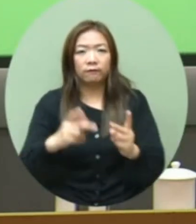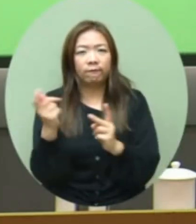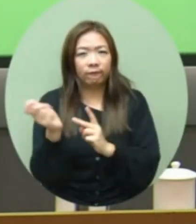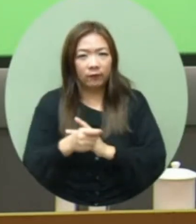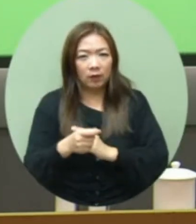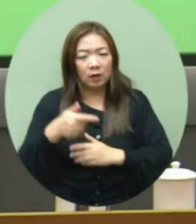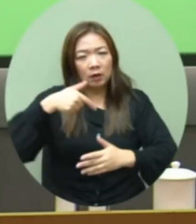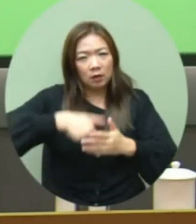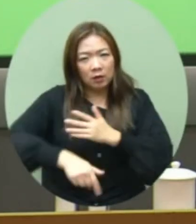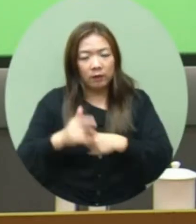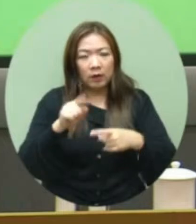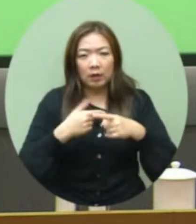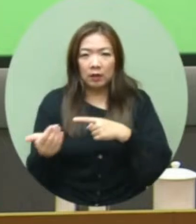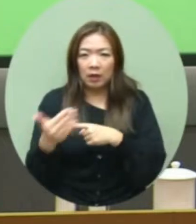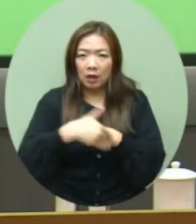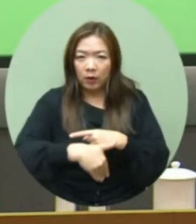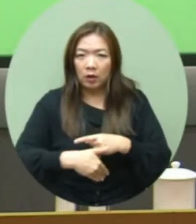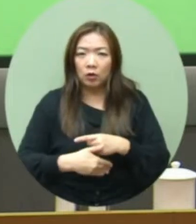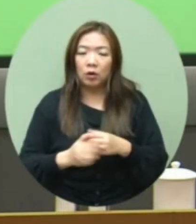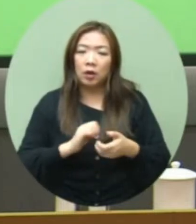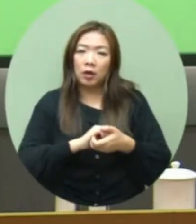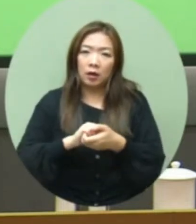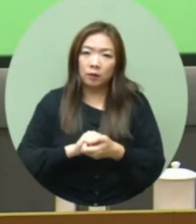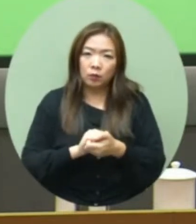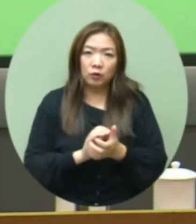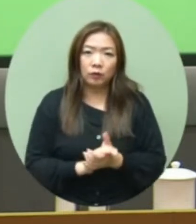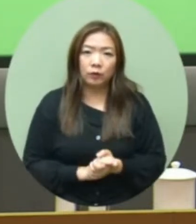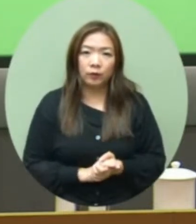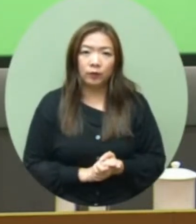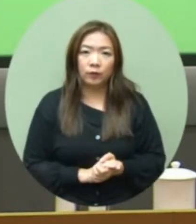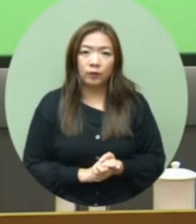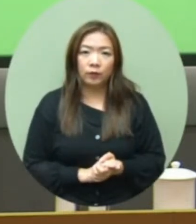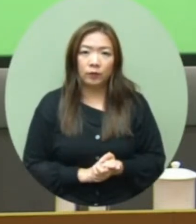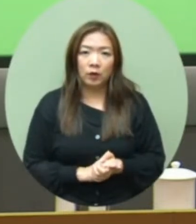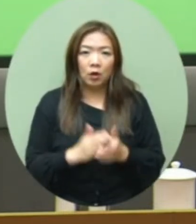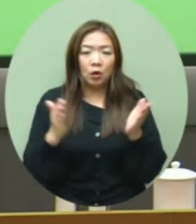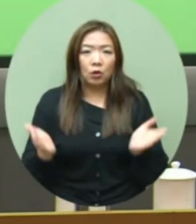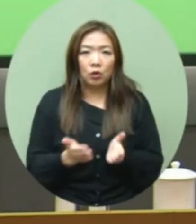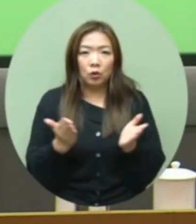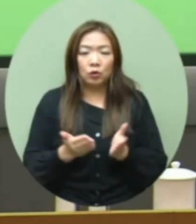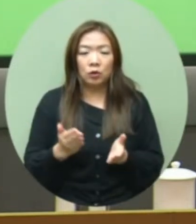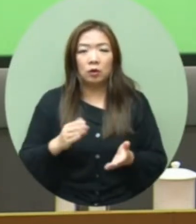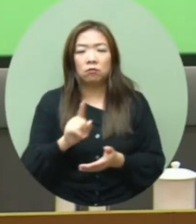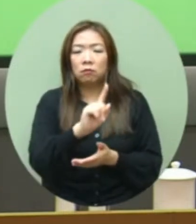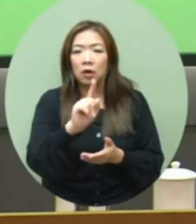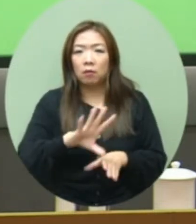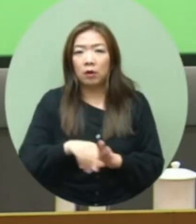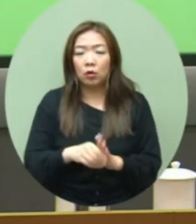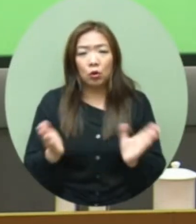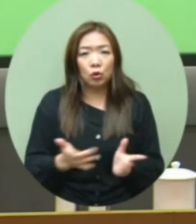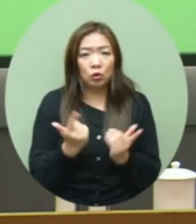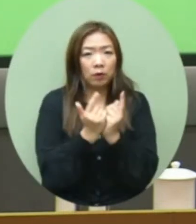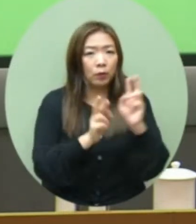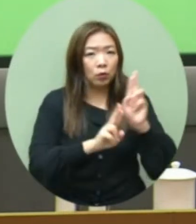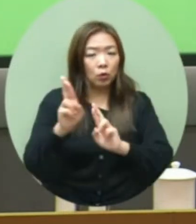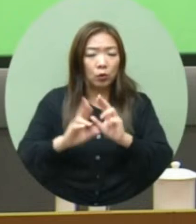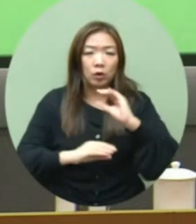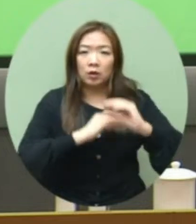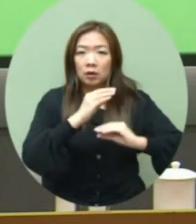Now, the Northern Metropolis will be a growth engine. We will deepen collaboration within the GBA. Our measures